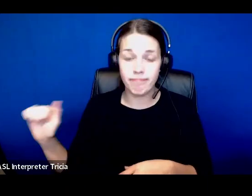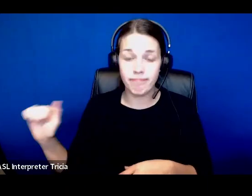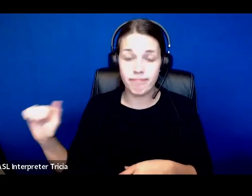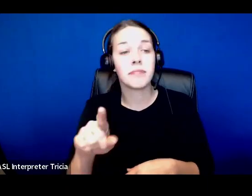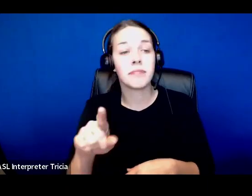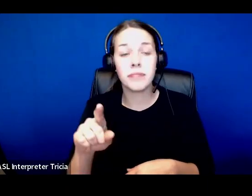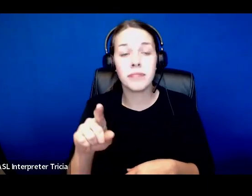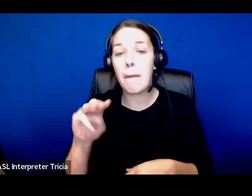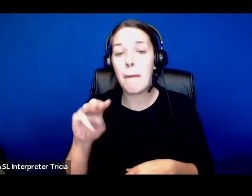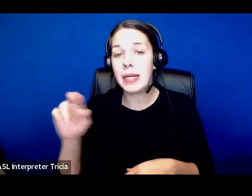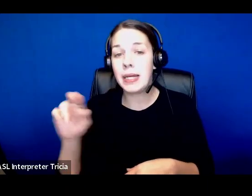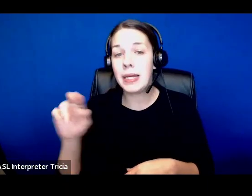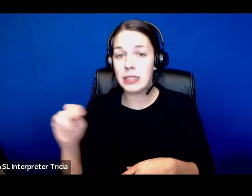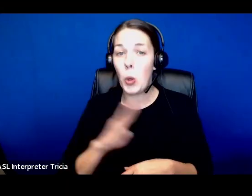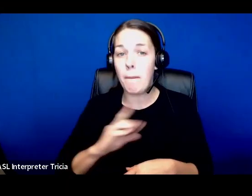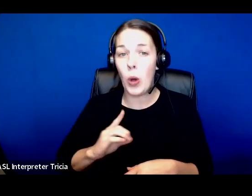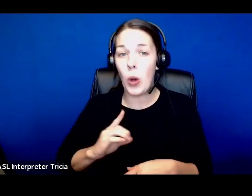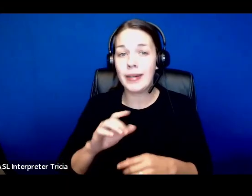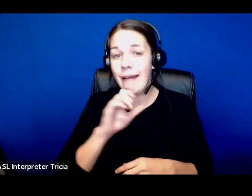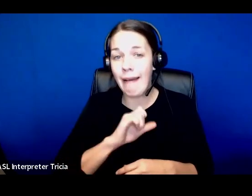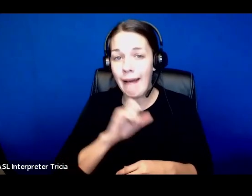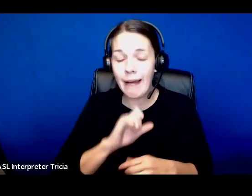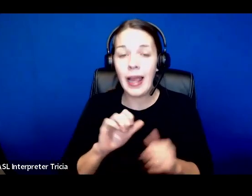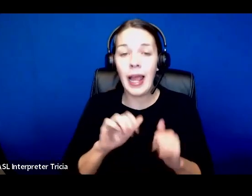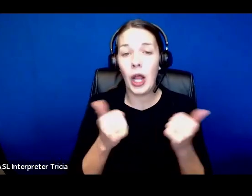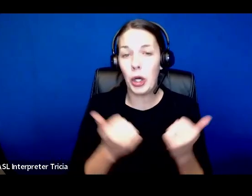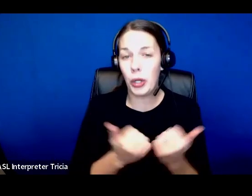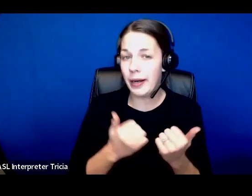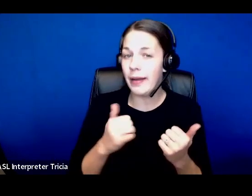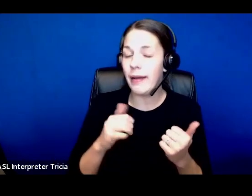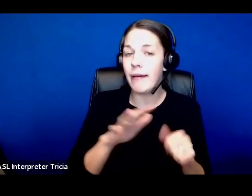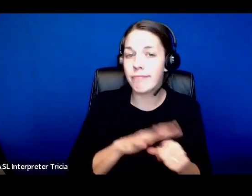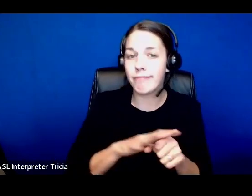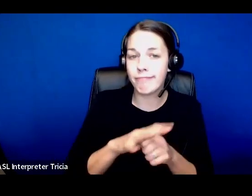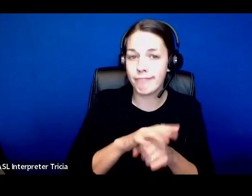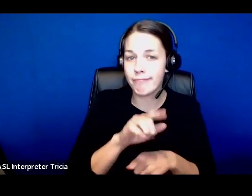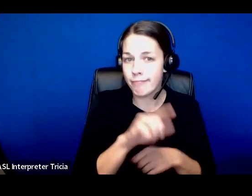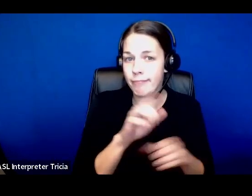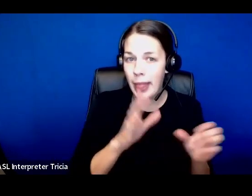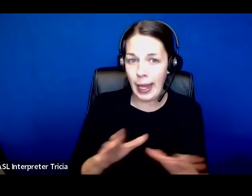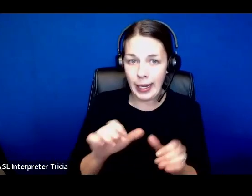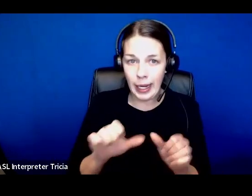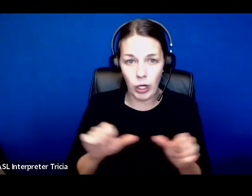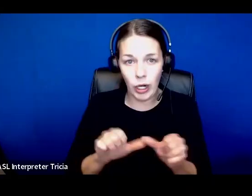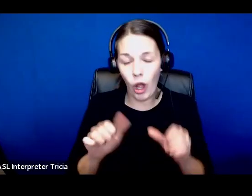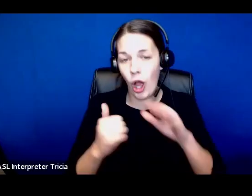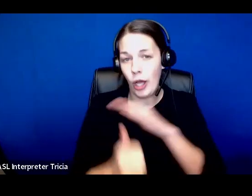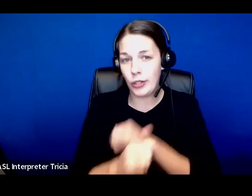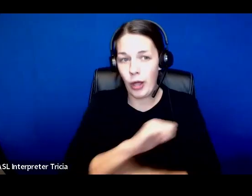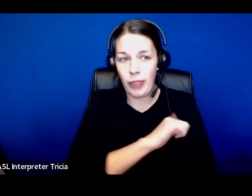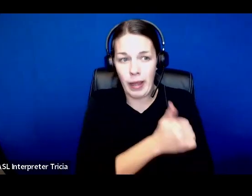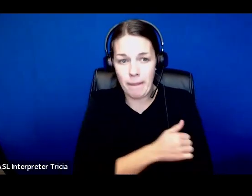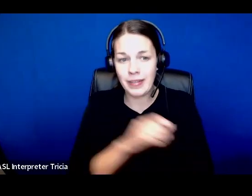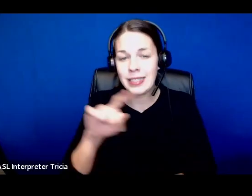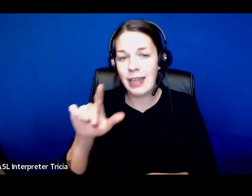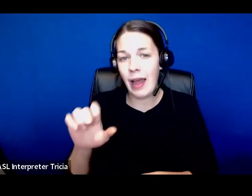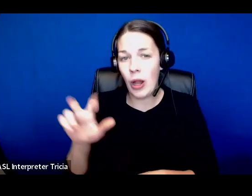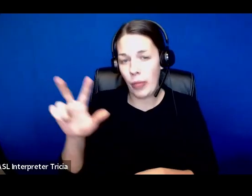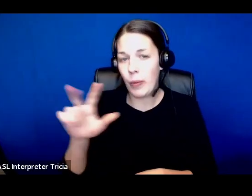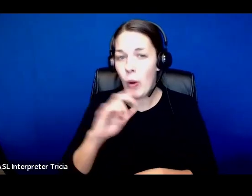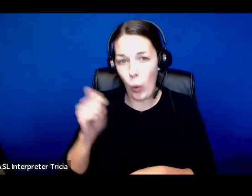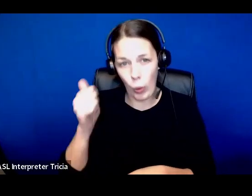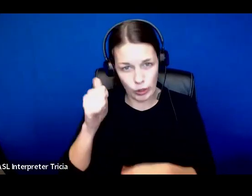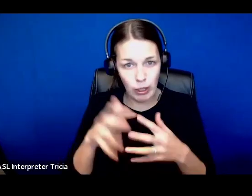designated by the Minnesota Board on Aging as the Area Agency on Aging and Planning Area under the authority of the Title III of the Older